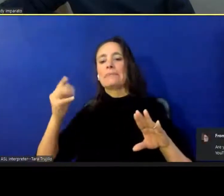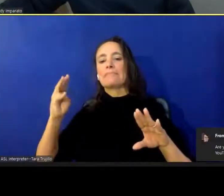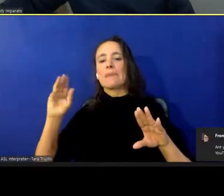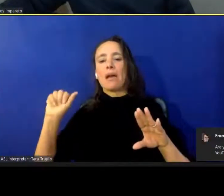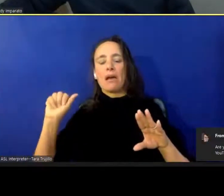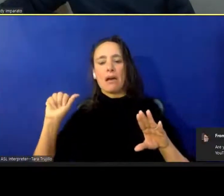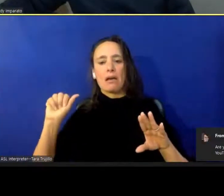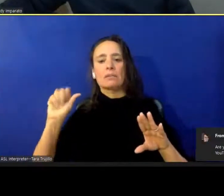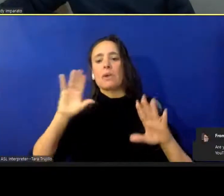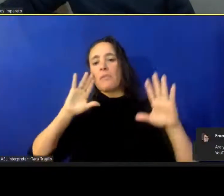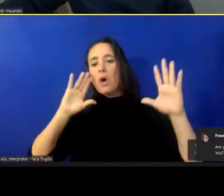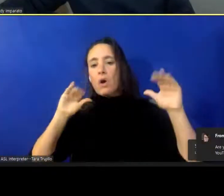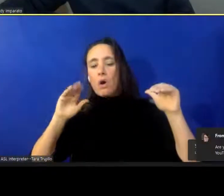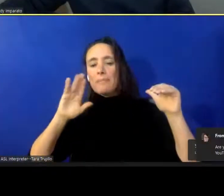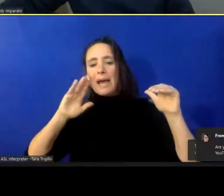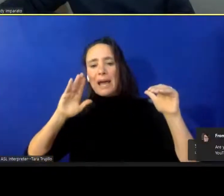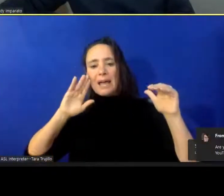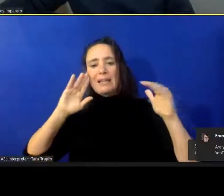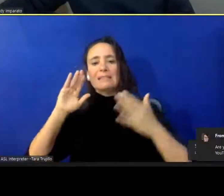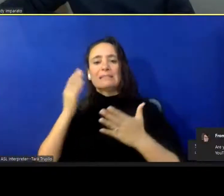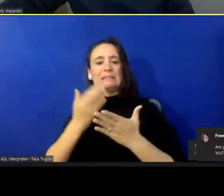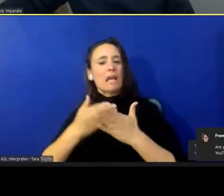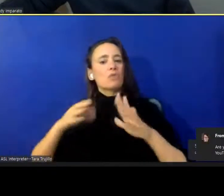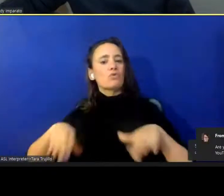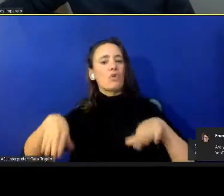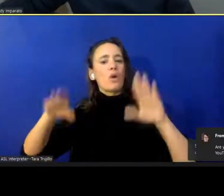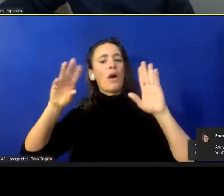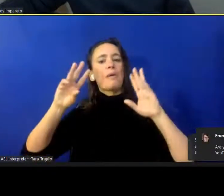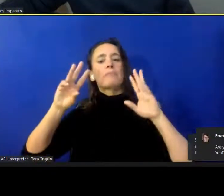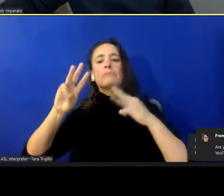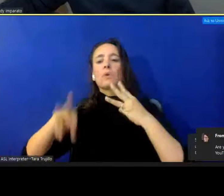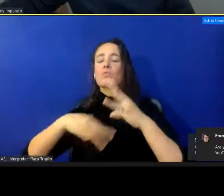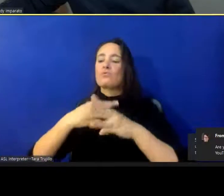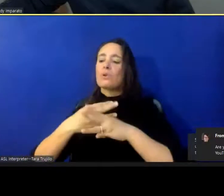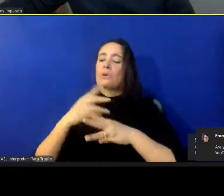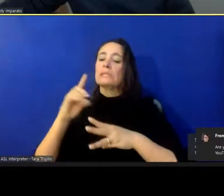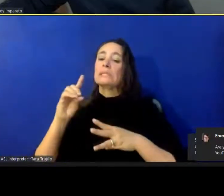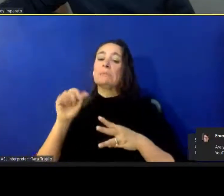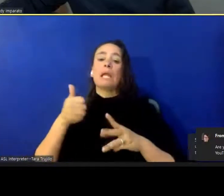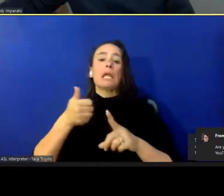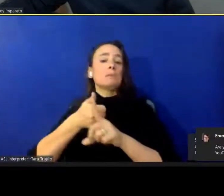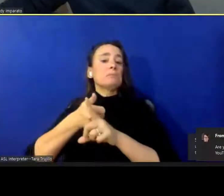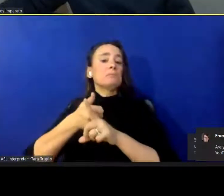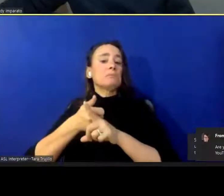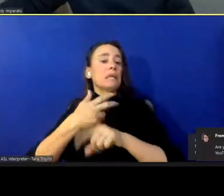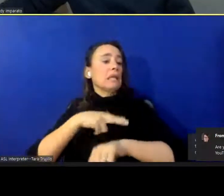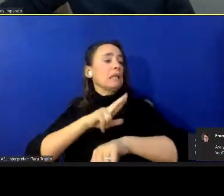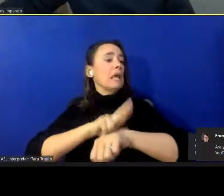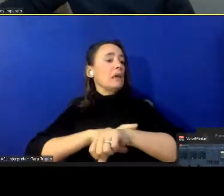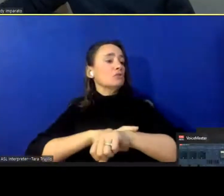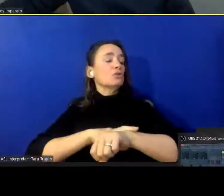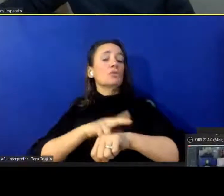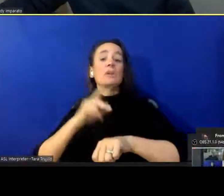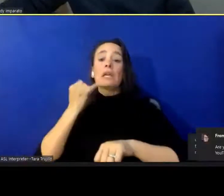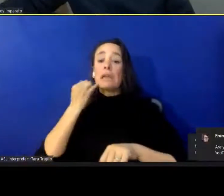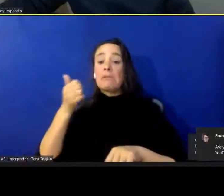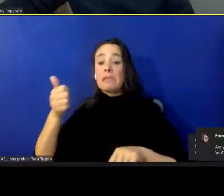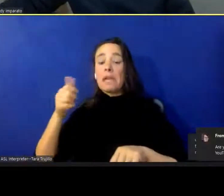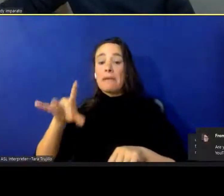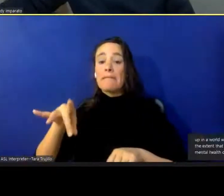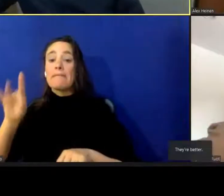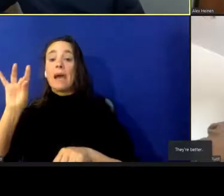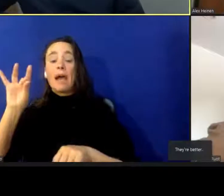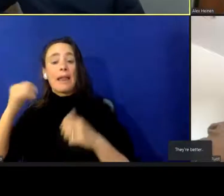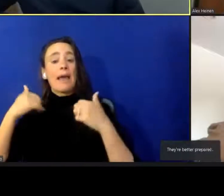my sons have grown up in a world where disability is natural, and to the extent that they end up having a long-term mental health condition, they're